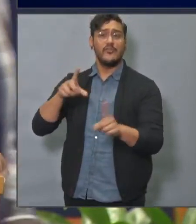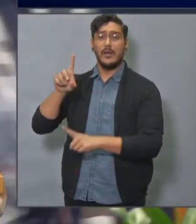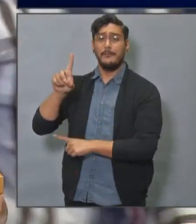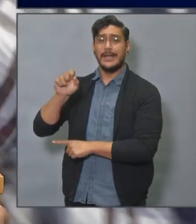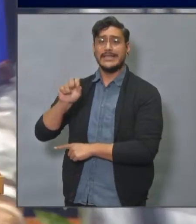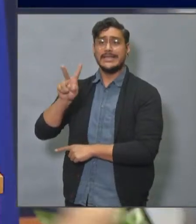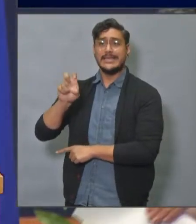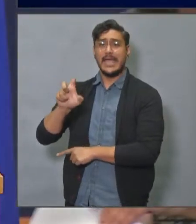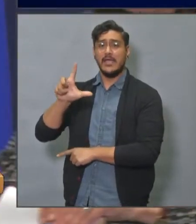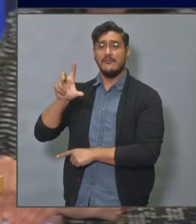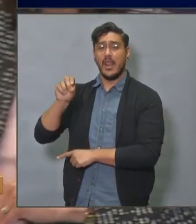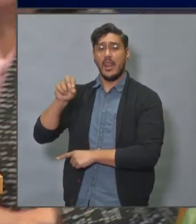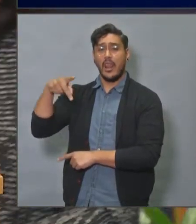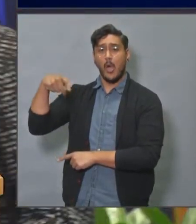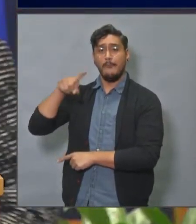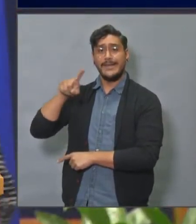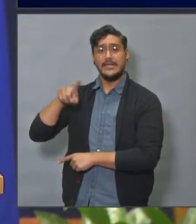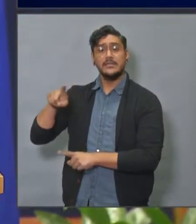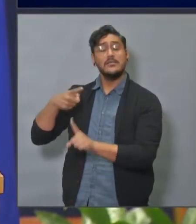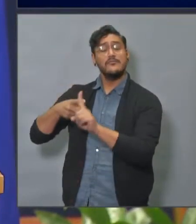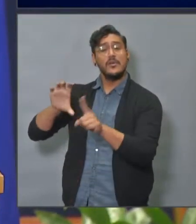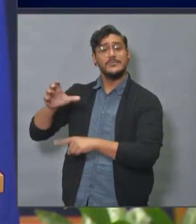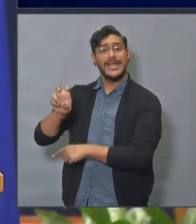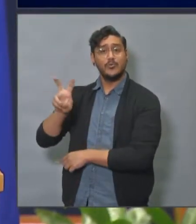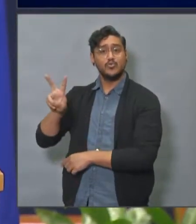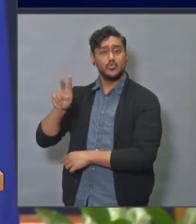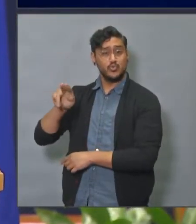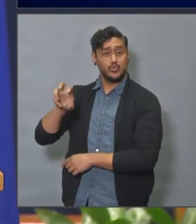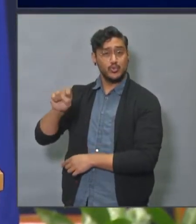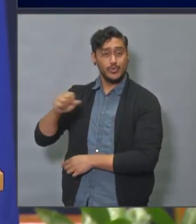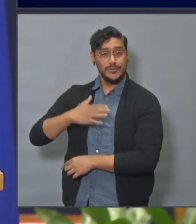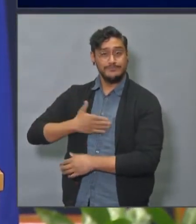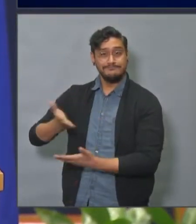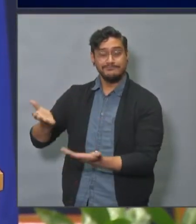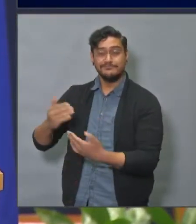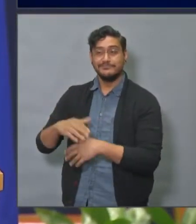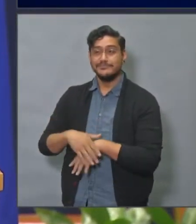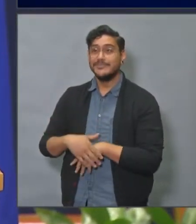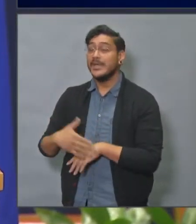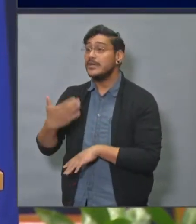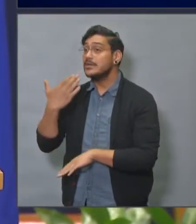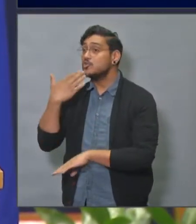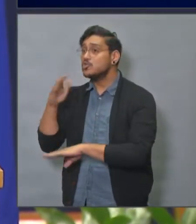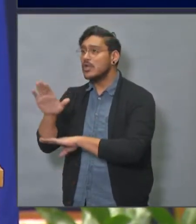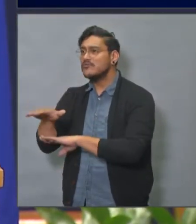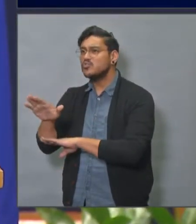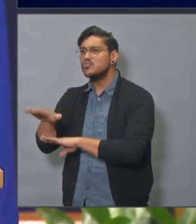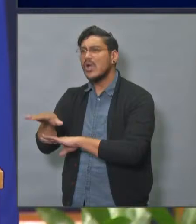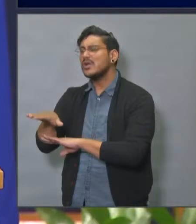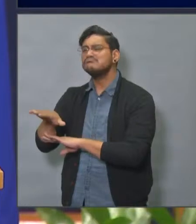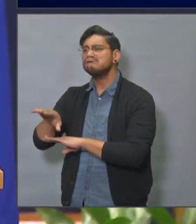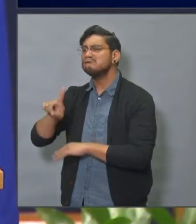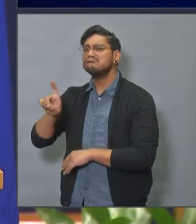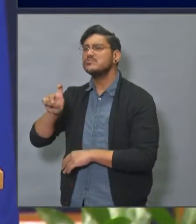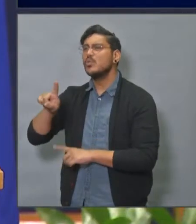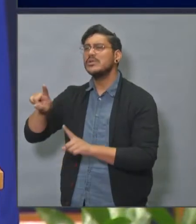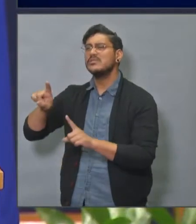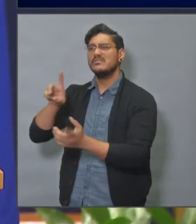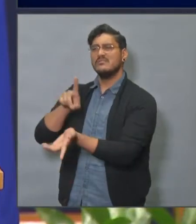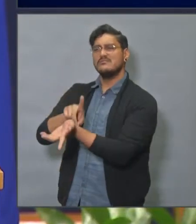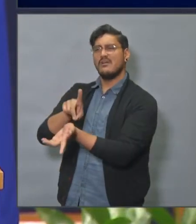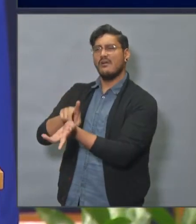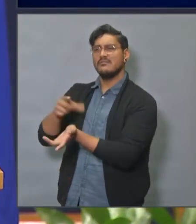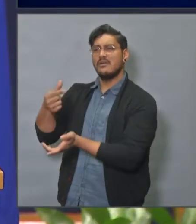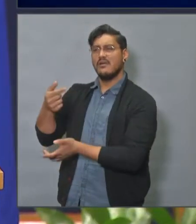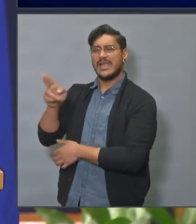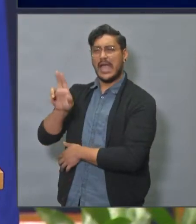Lopez with Channel 2 News. Please go ahead. Hi, Dave. Yes, good afternoon. Following up, Dr. Galley, on the